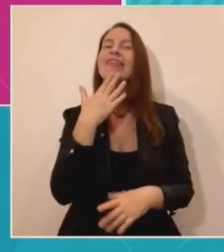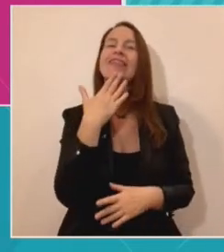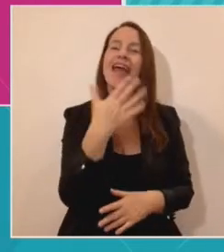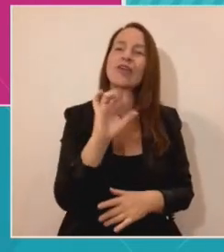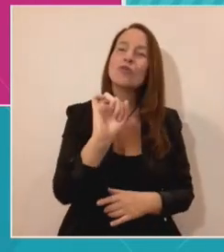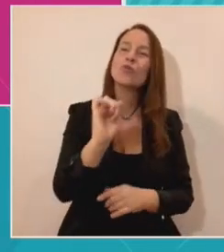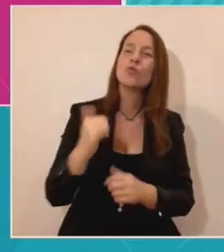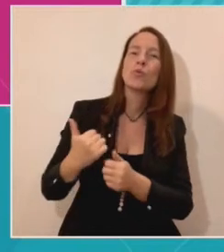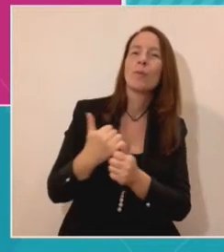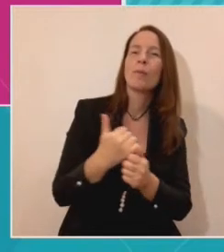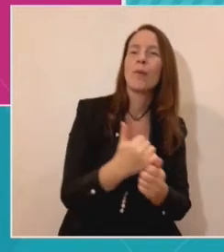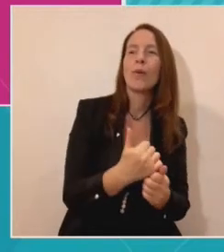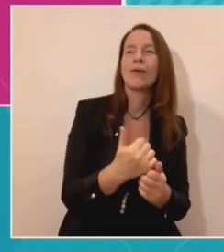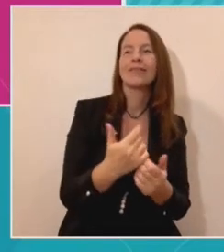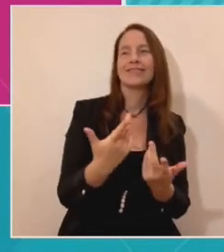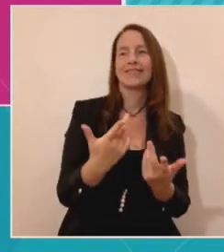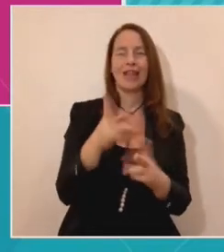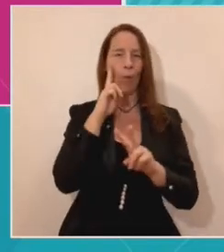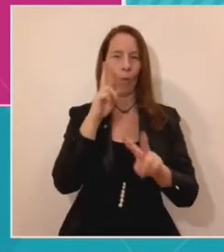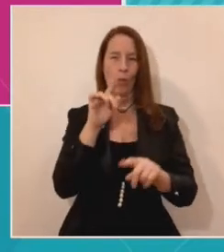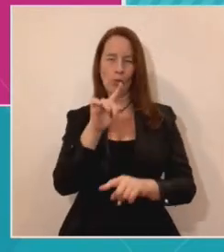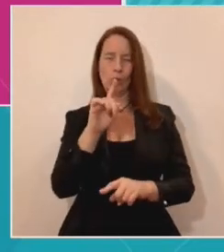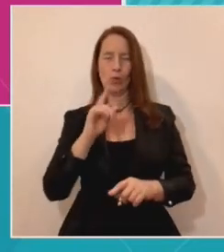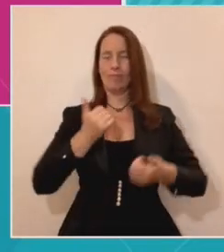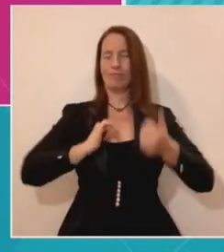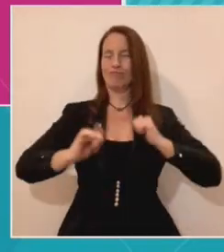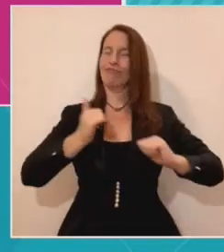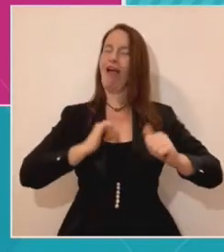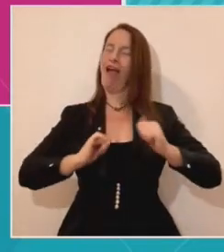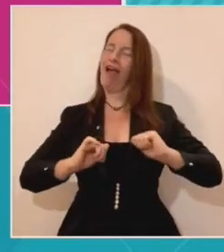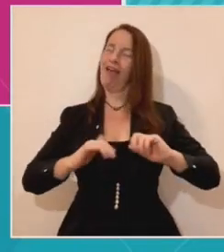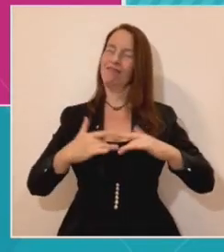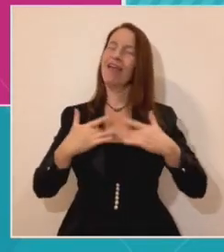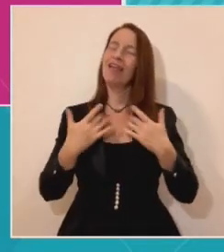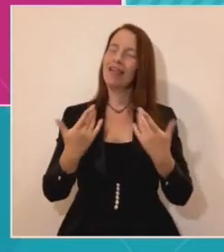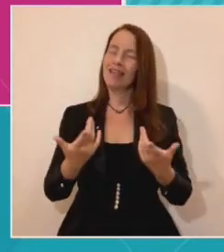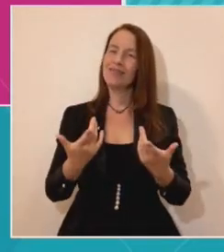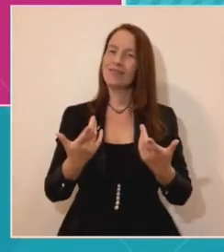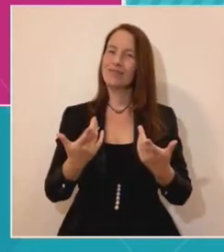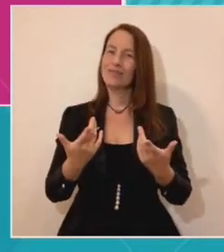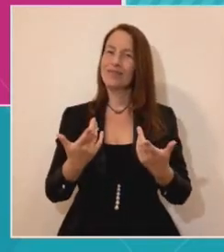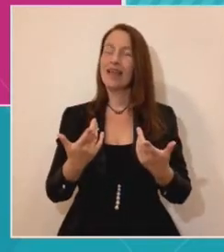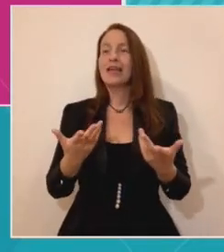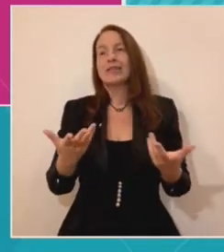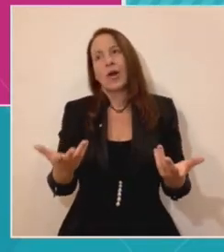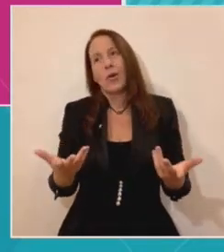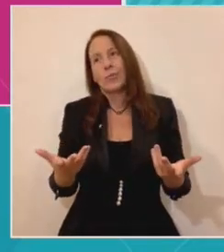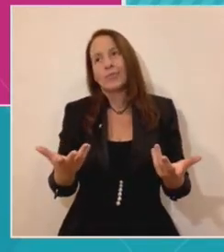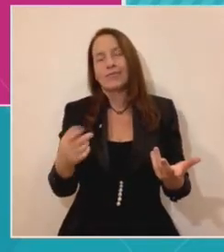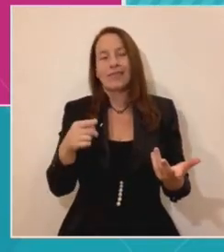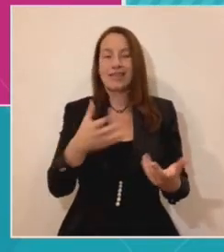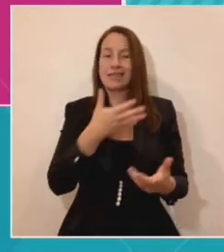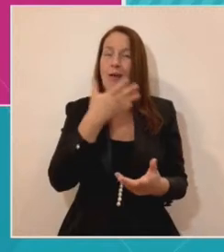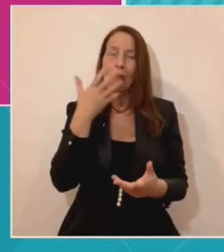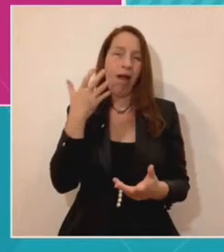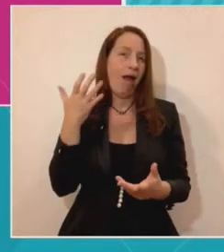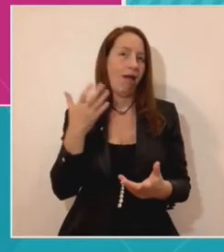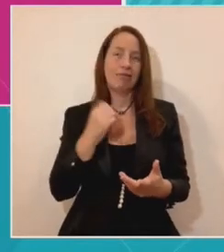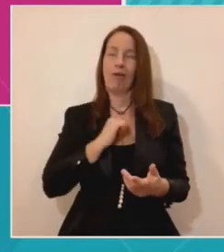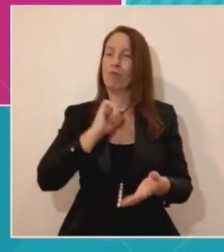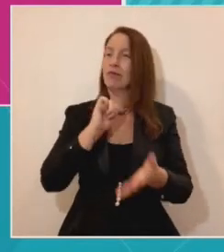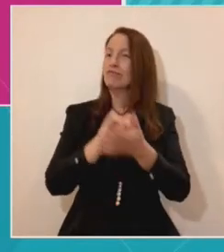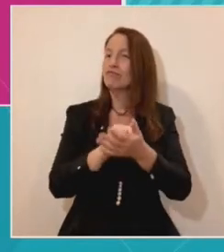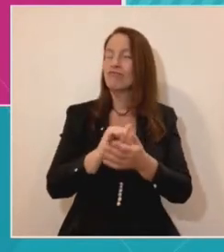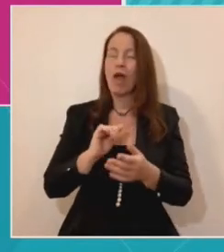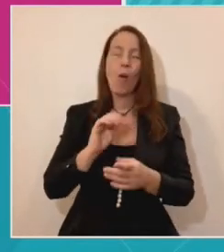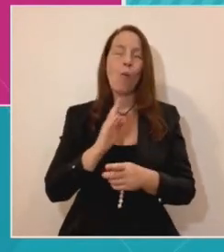watching now with great pride. My point is this: things didn't go our way or how we had anticipated this memorable ceremony to